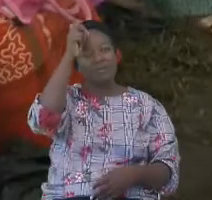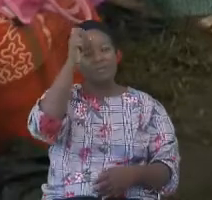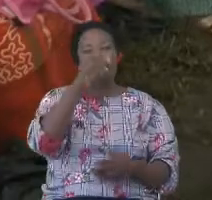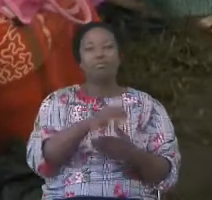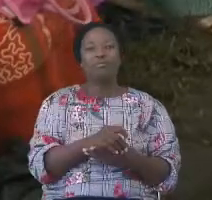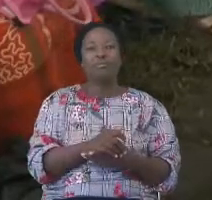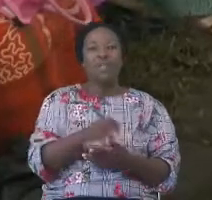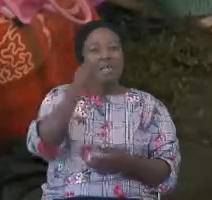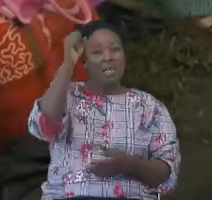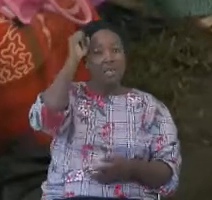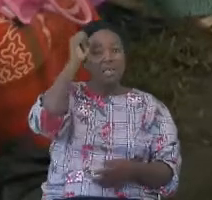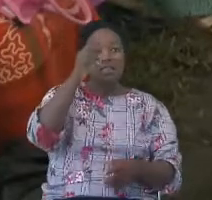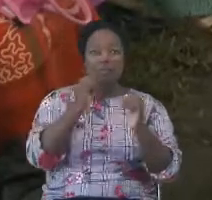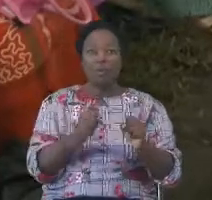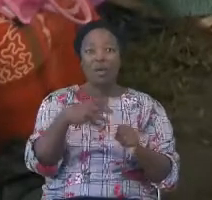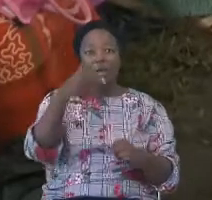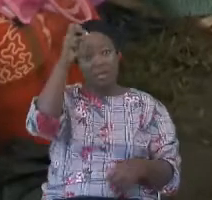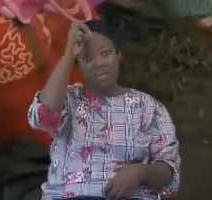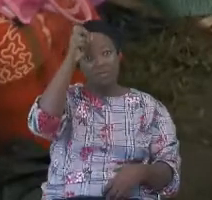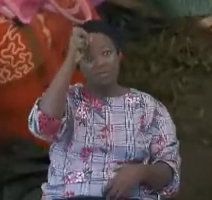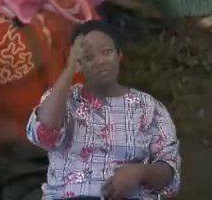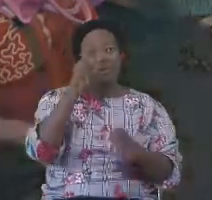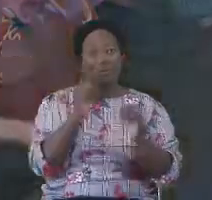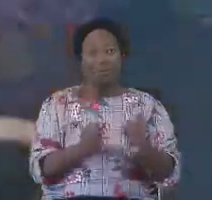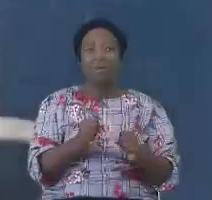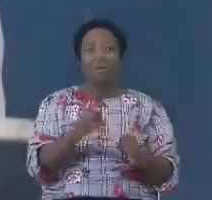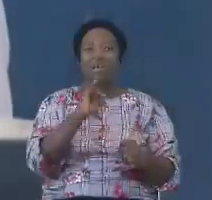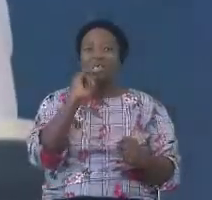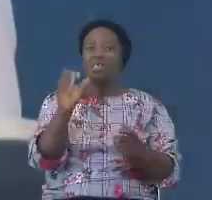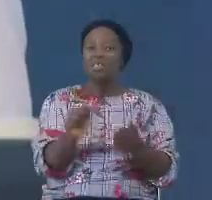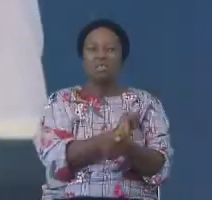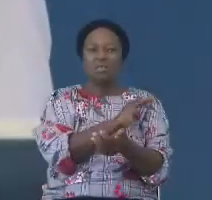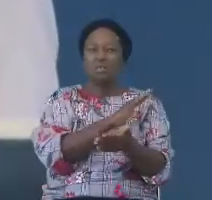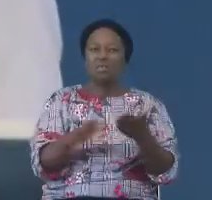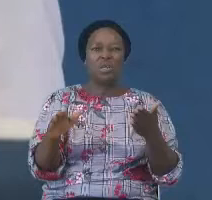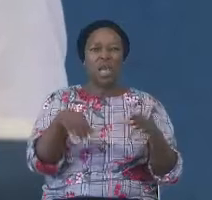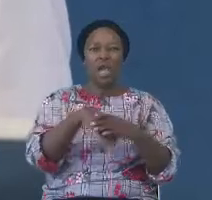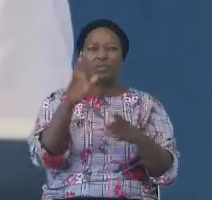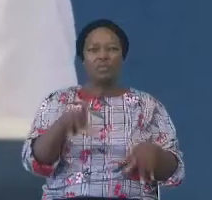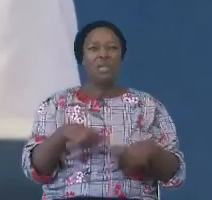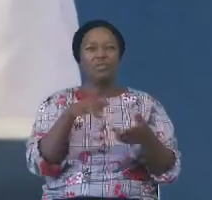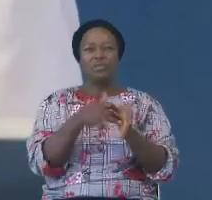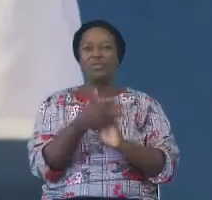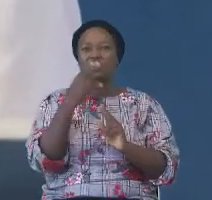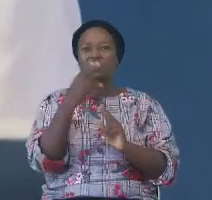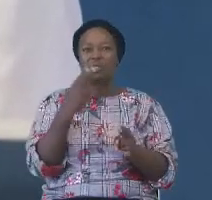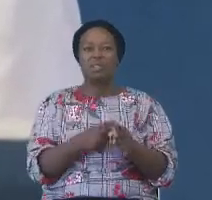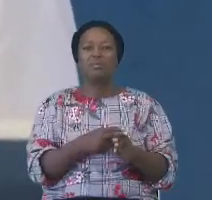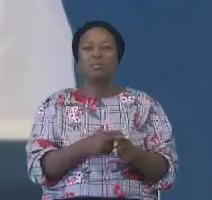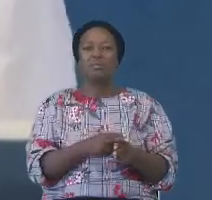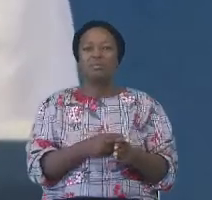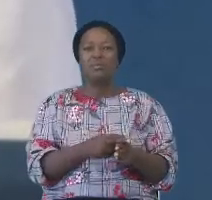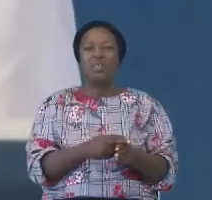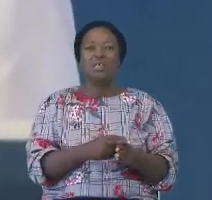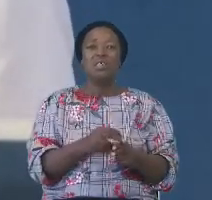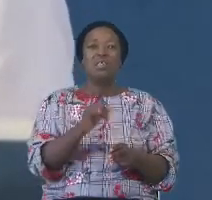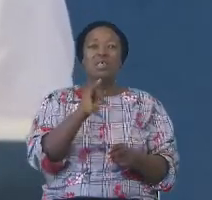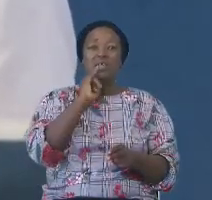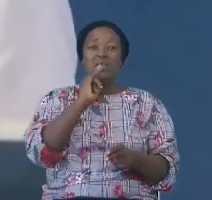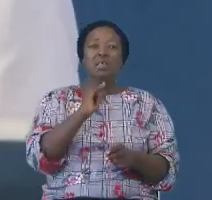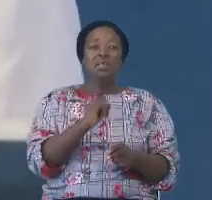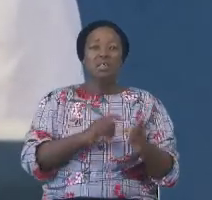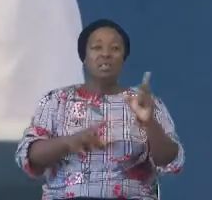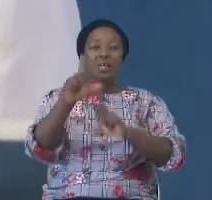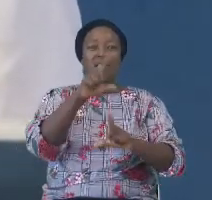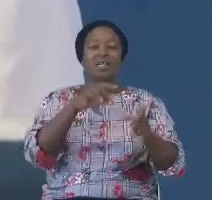death that he is the devil his power the devil's power is destroyed